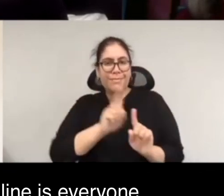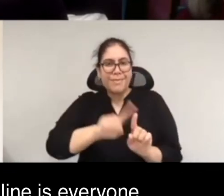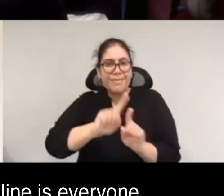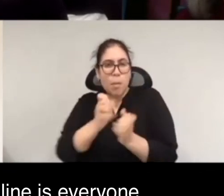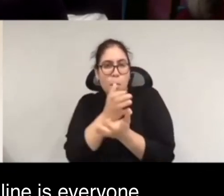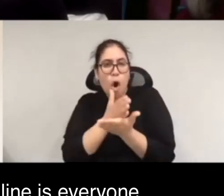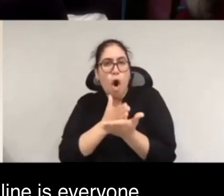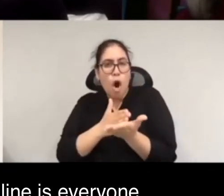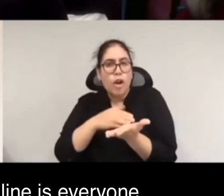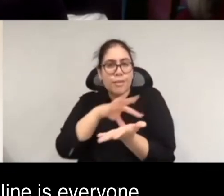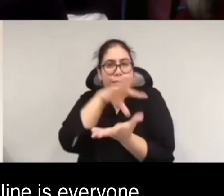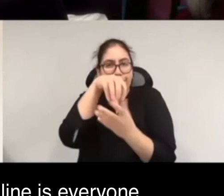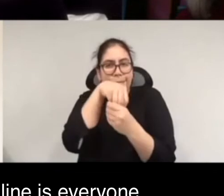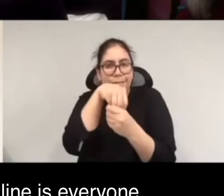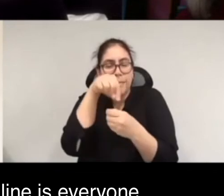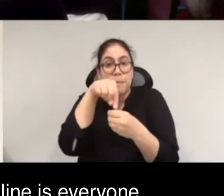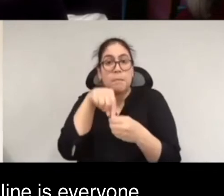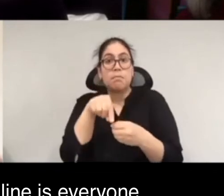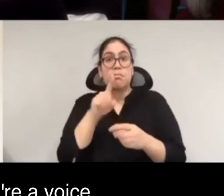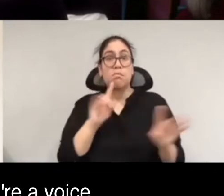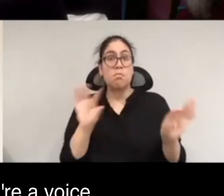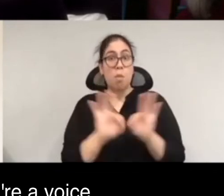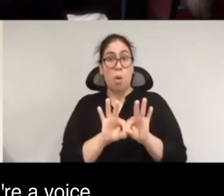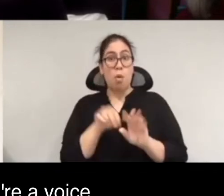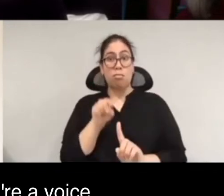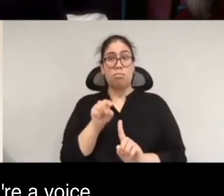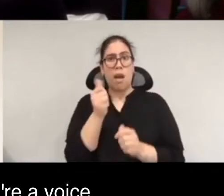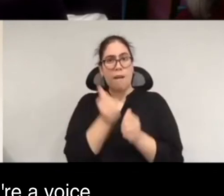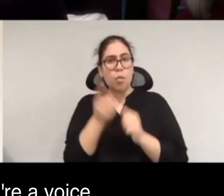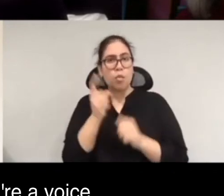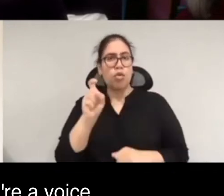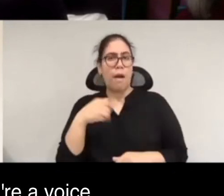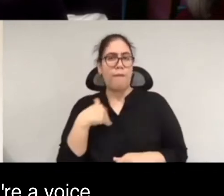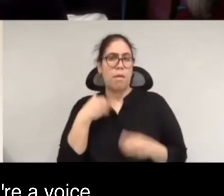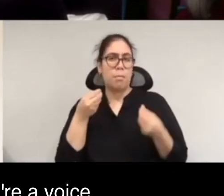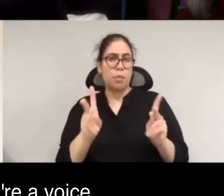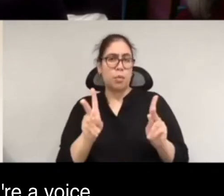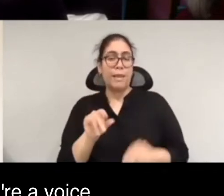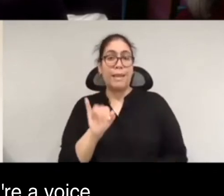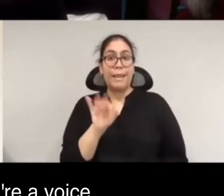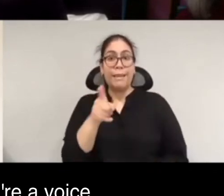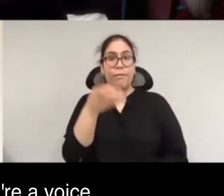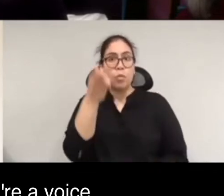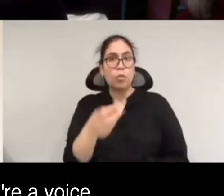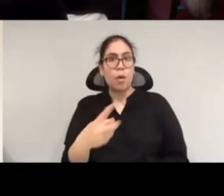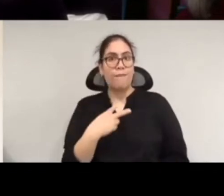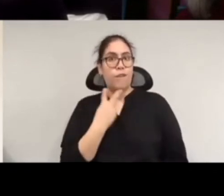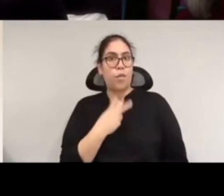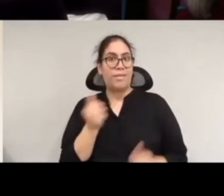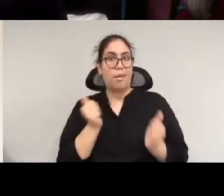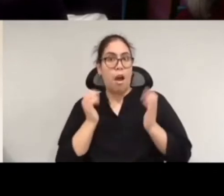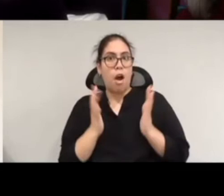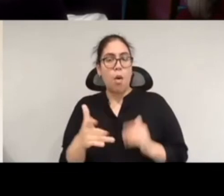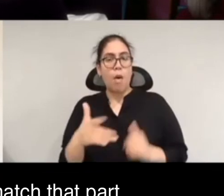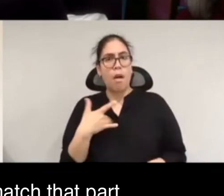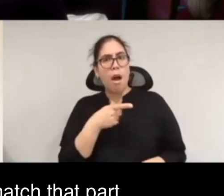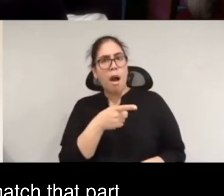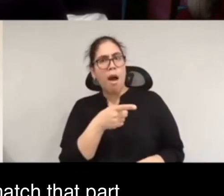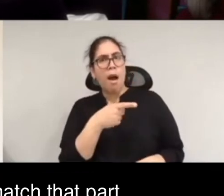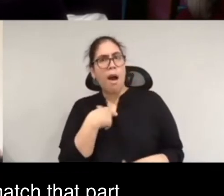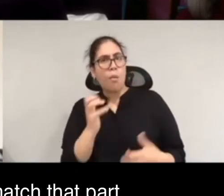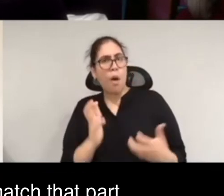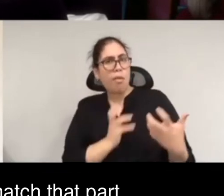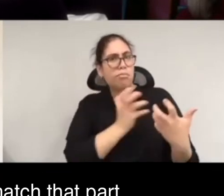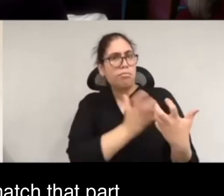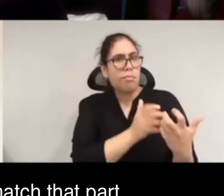bottom line is everyone should have an opportunity. And if you're a voice actor and you fit that part, or you want to be part of that part, you want to